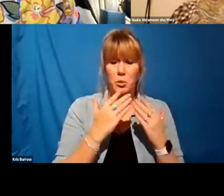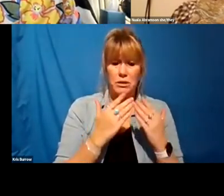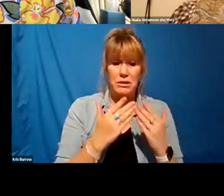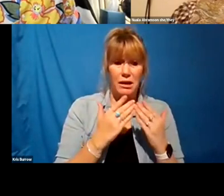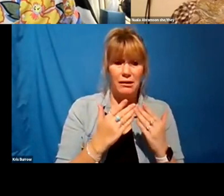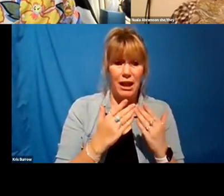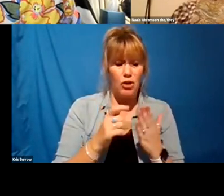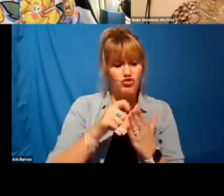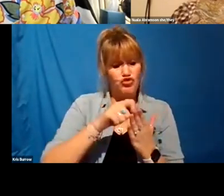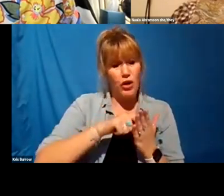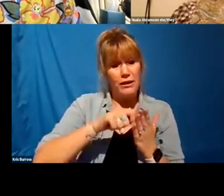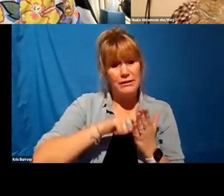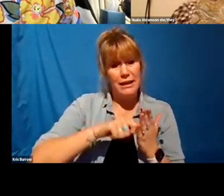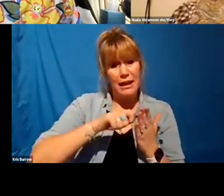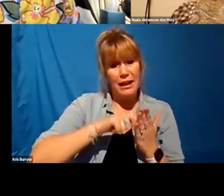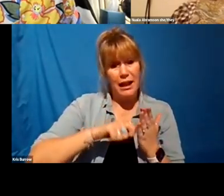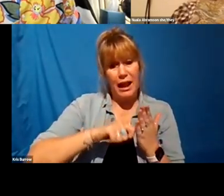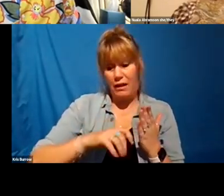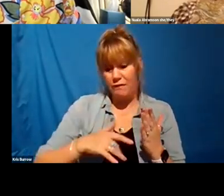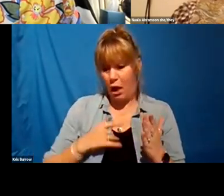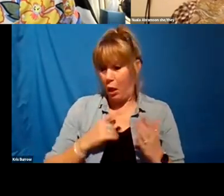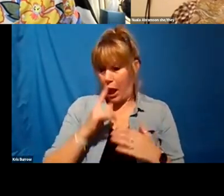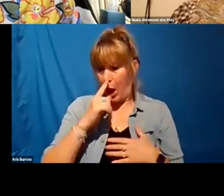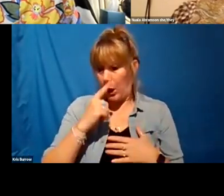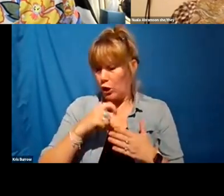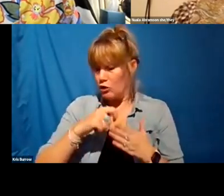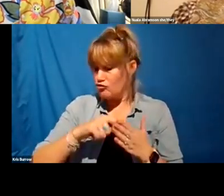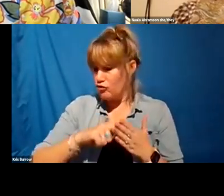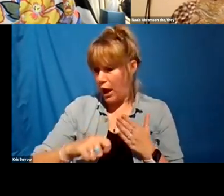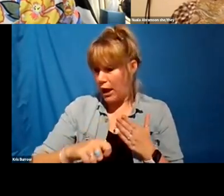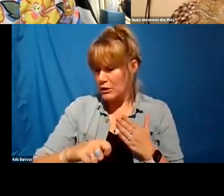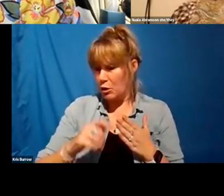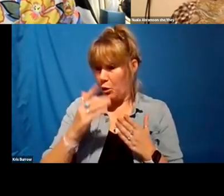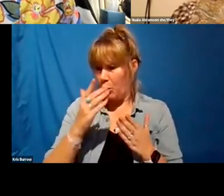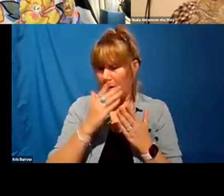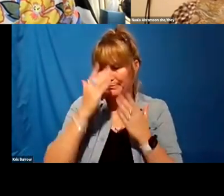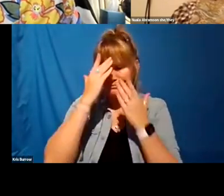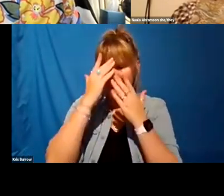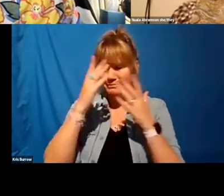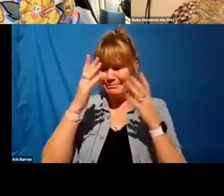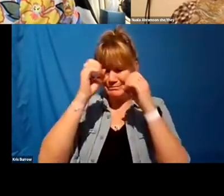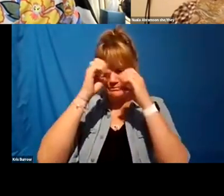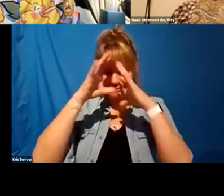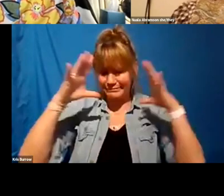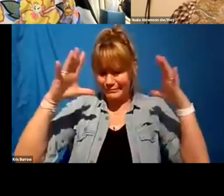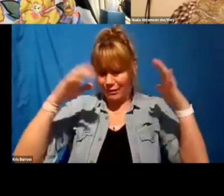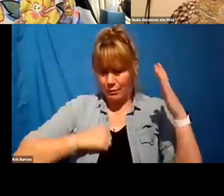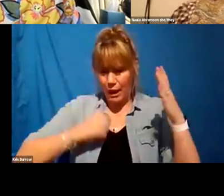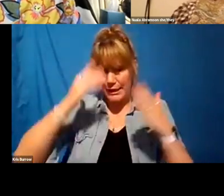writing, and I felt that I couldn't really write or make sense of my experience, but I could embroider.